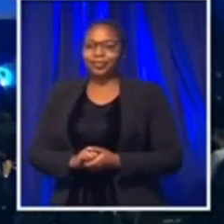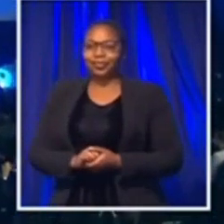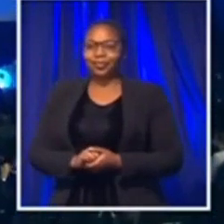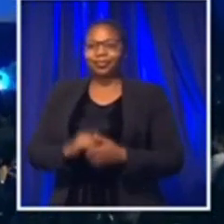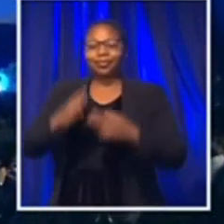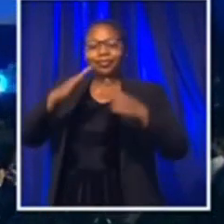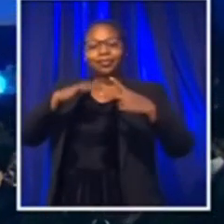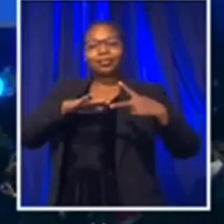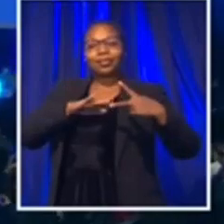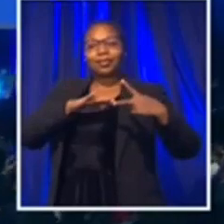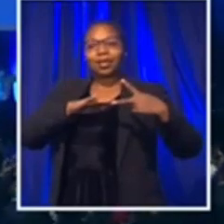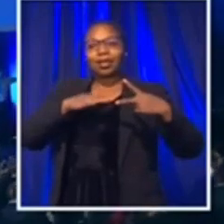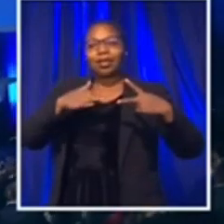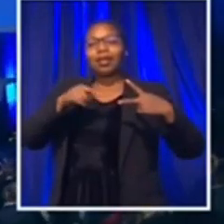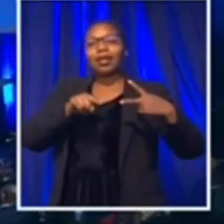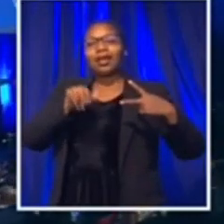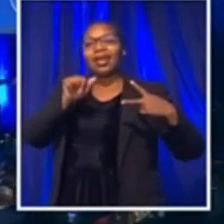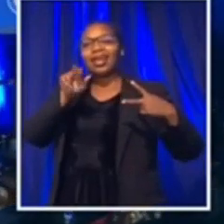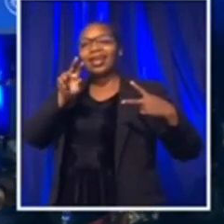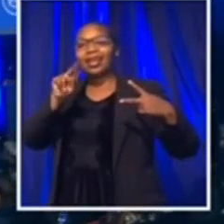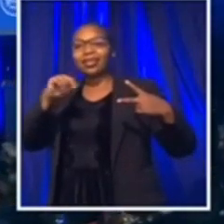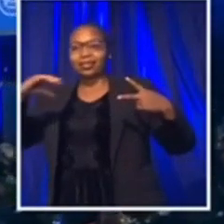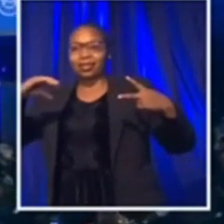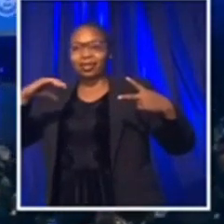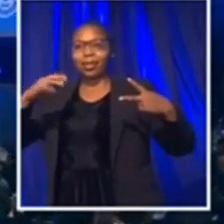And the ANC got